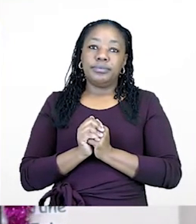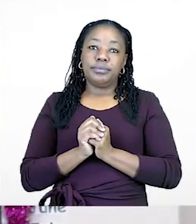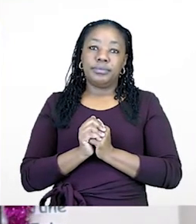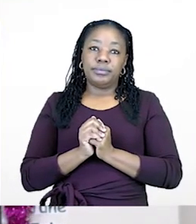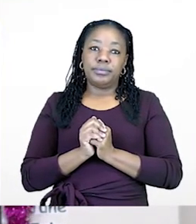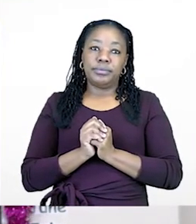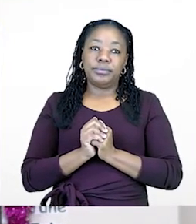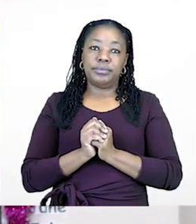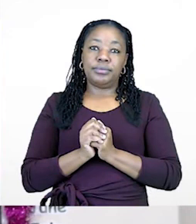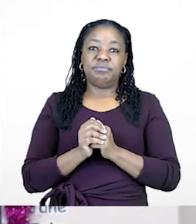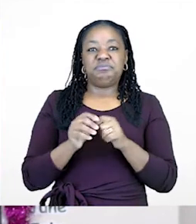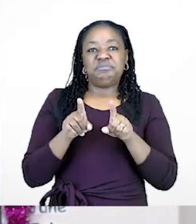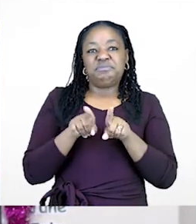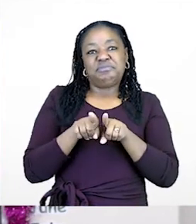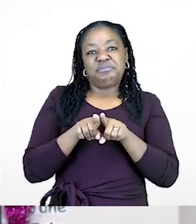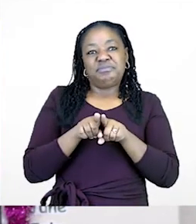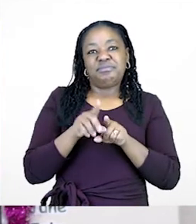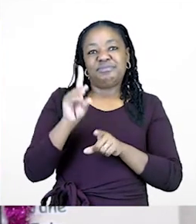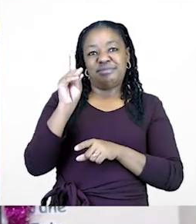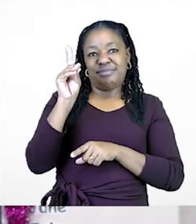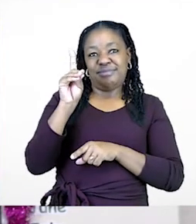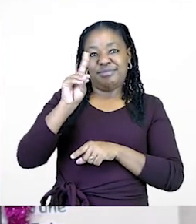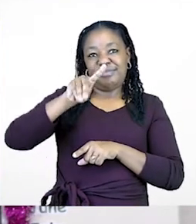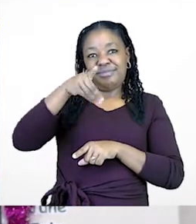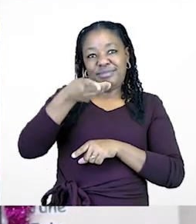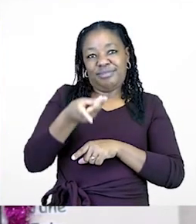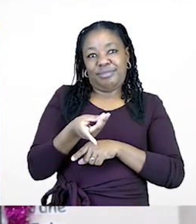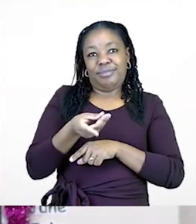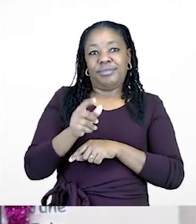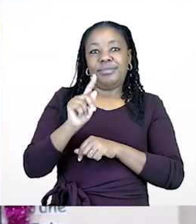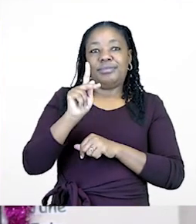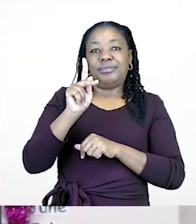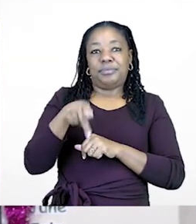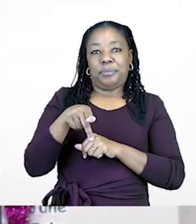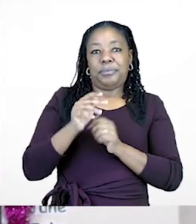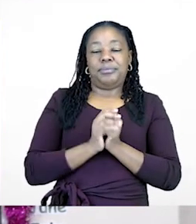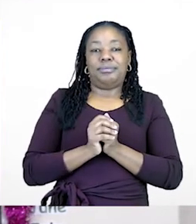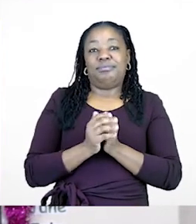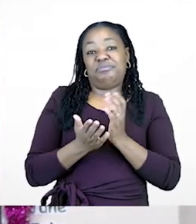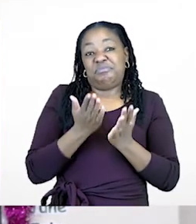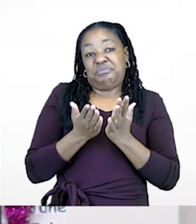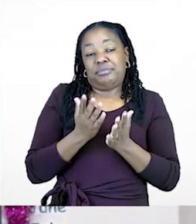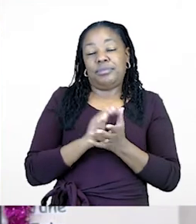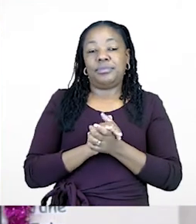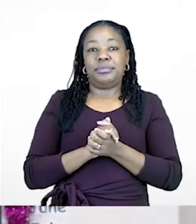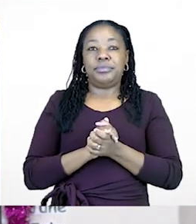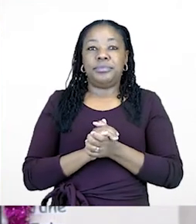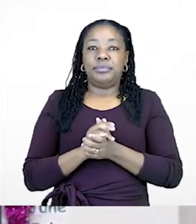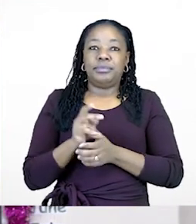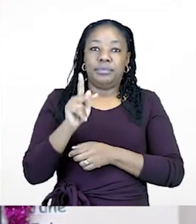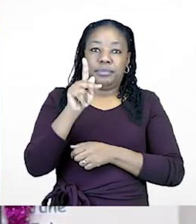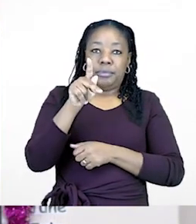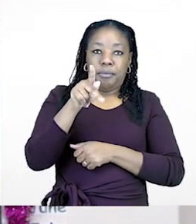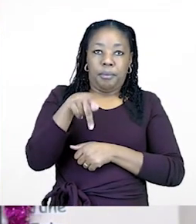down D. Let's try the small letter P. Remember, both of them make the sound P.